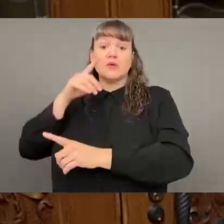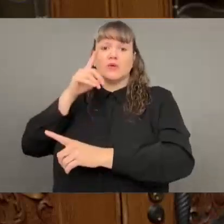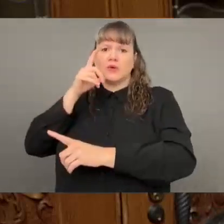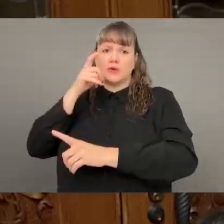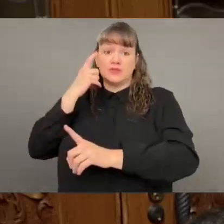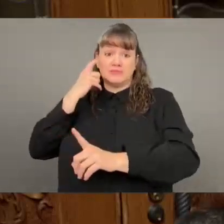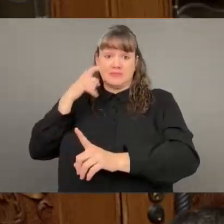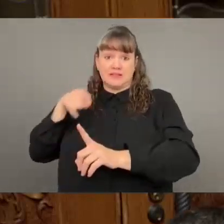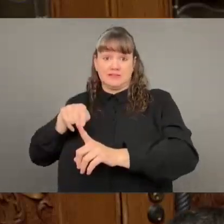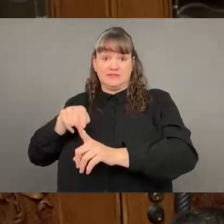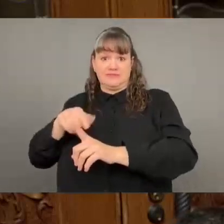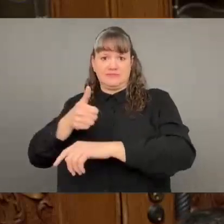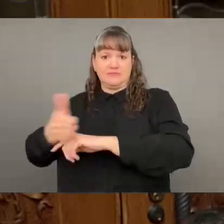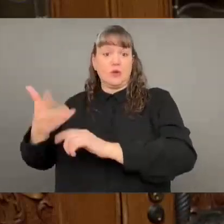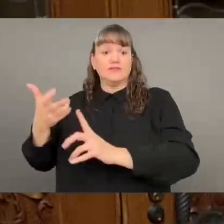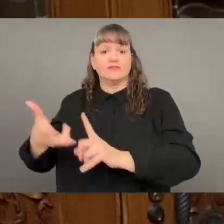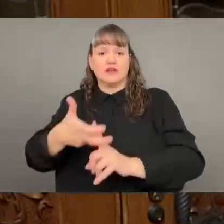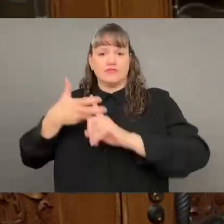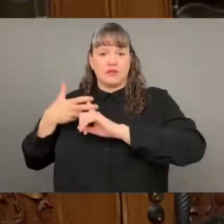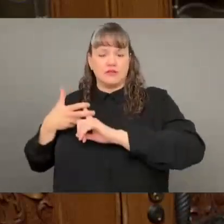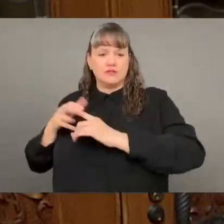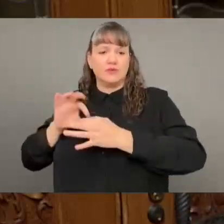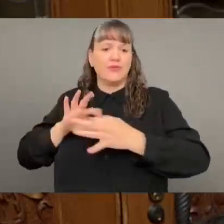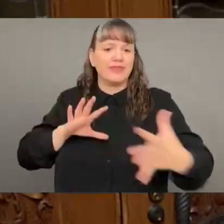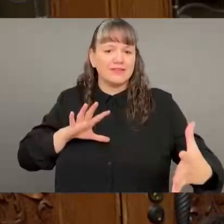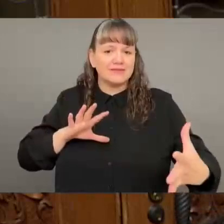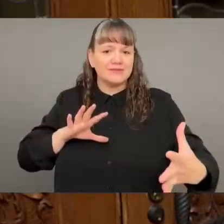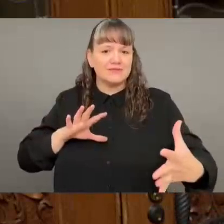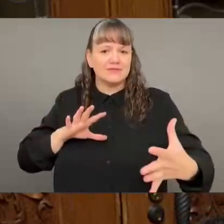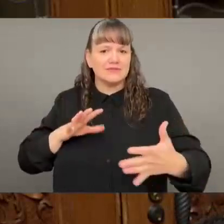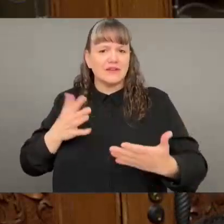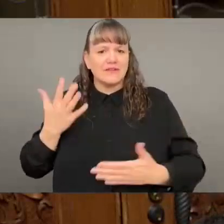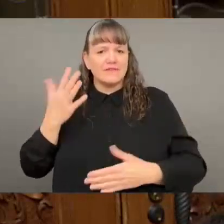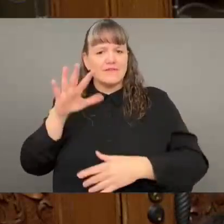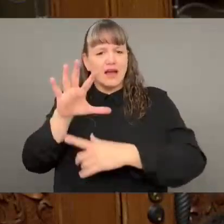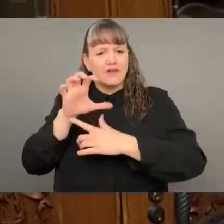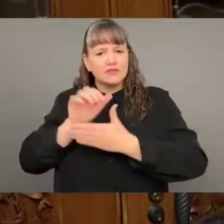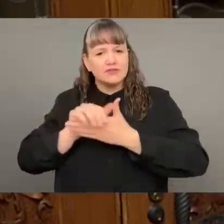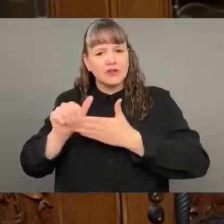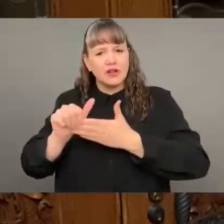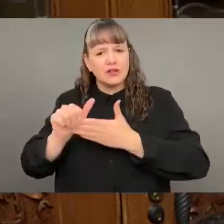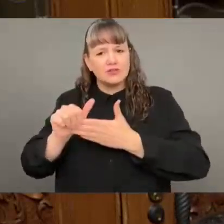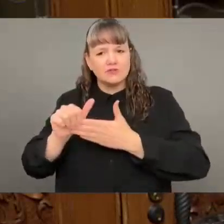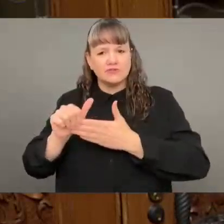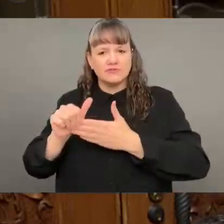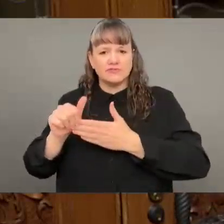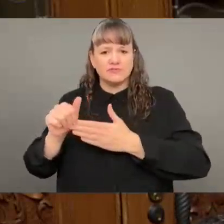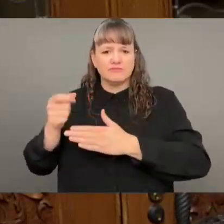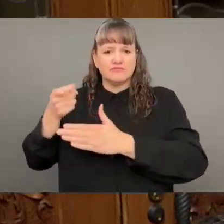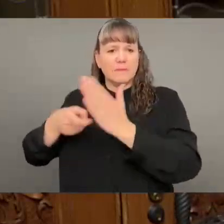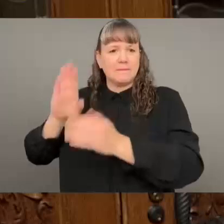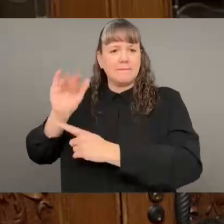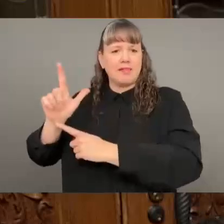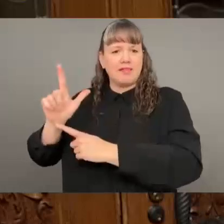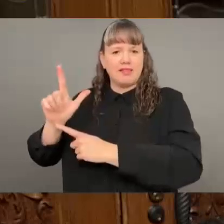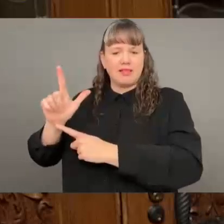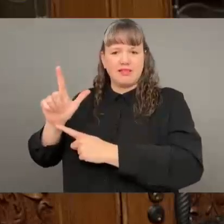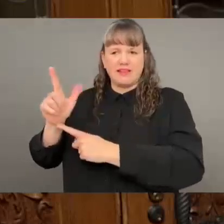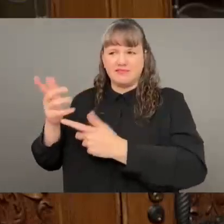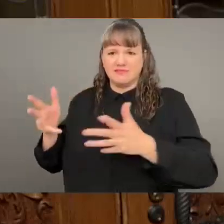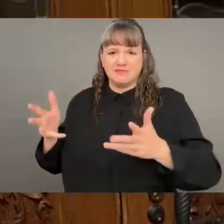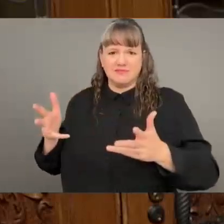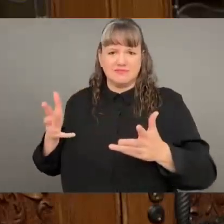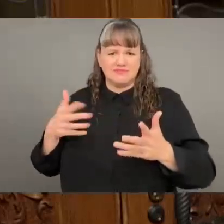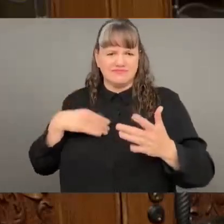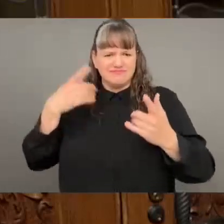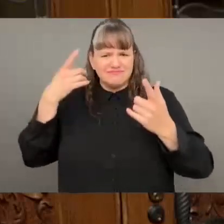petty theft. This was a violent home invasion. He is currently out free, Mr. Speaker. Can the Premier